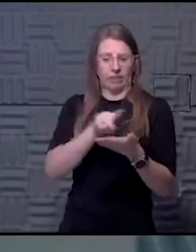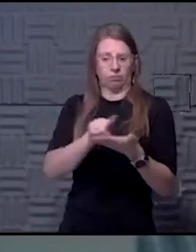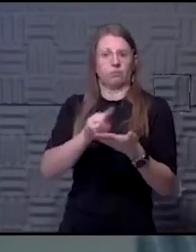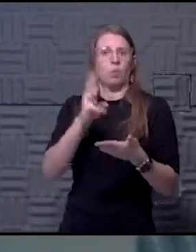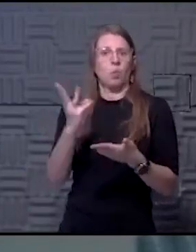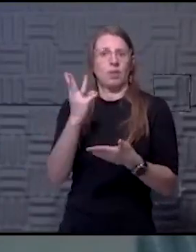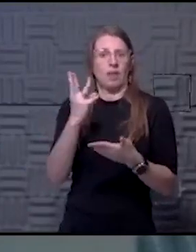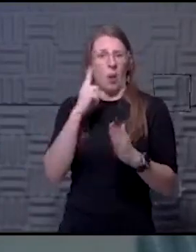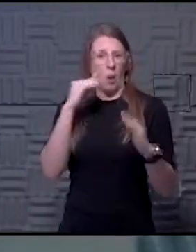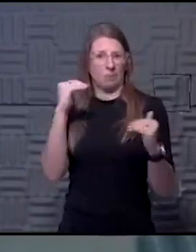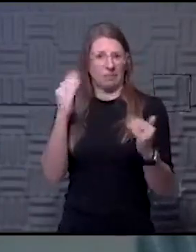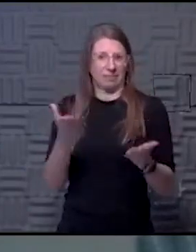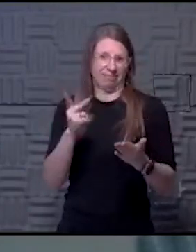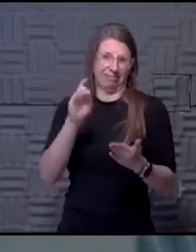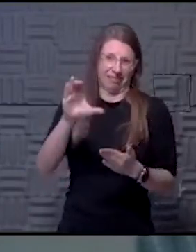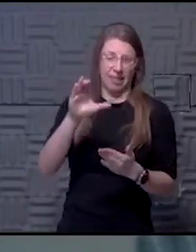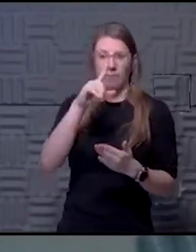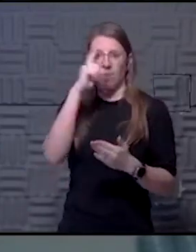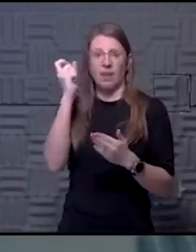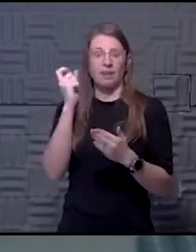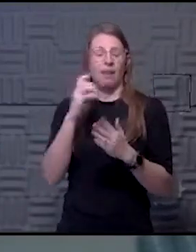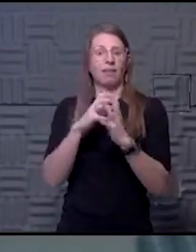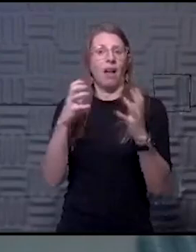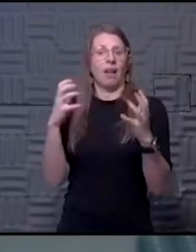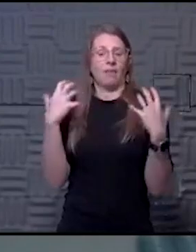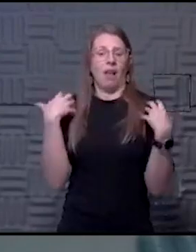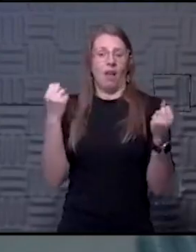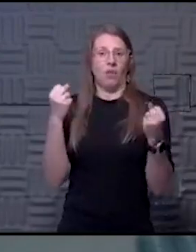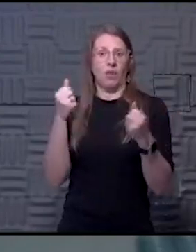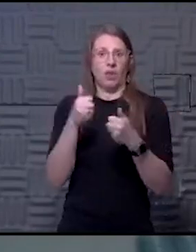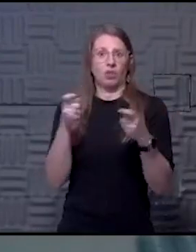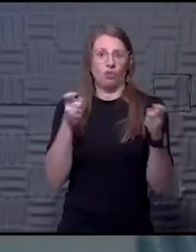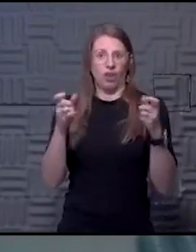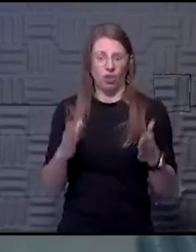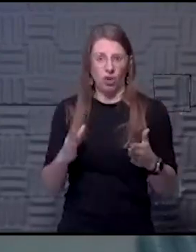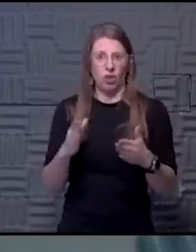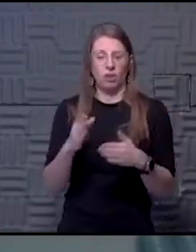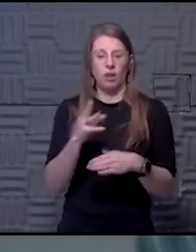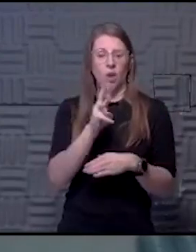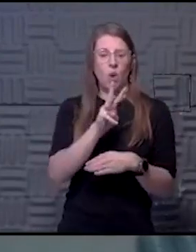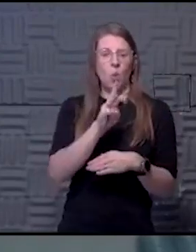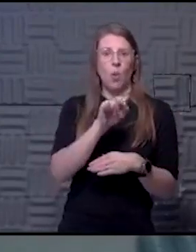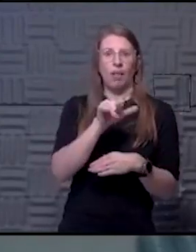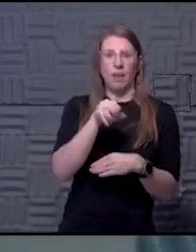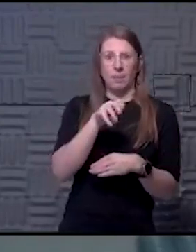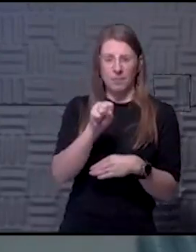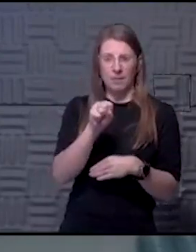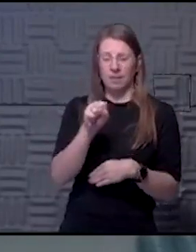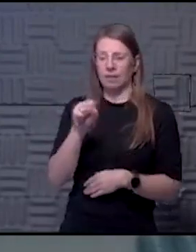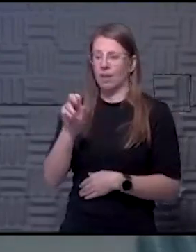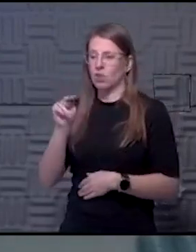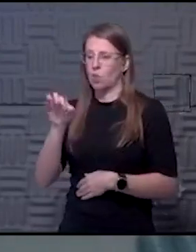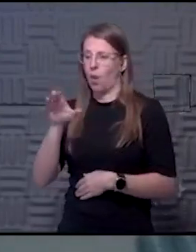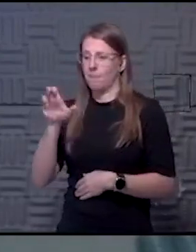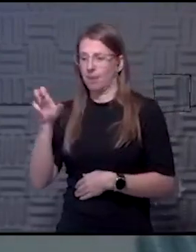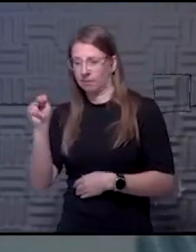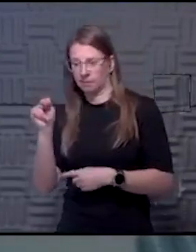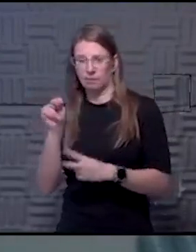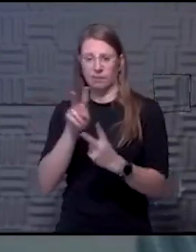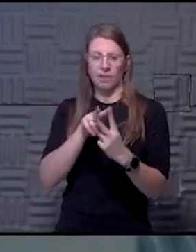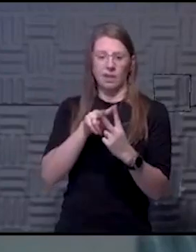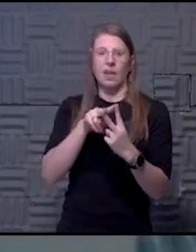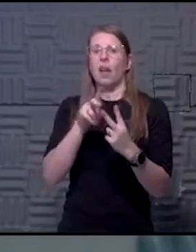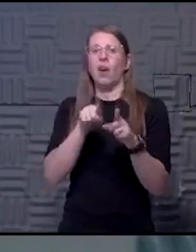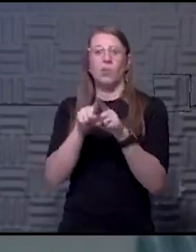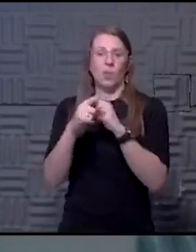because, a lot of health directors, both Dr. Norman in Kansas, Dr. Williams here in Missouri, and certainly all of our county city health